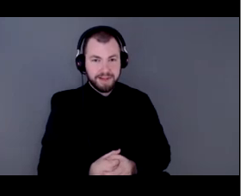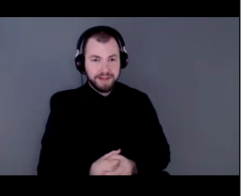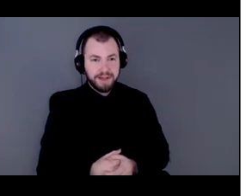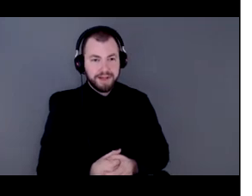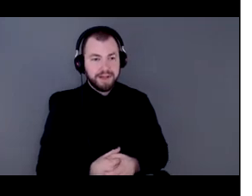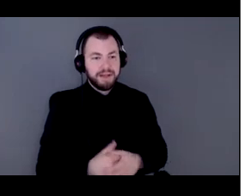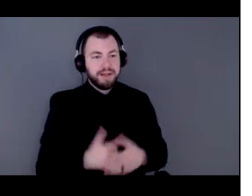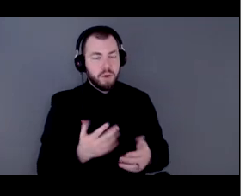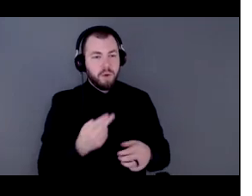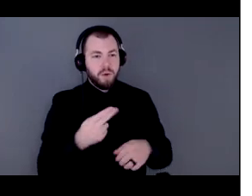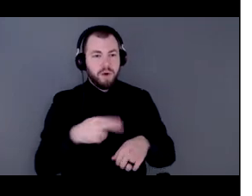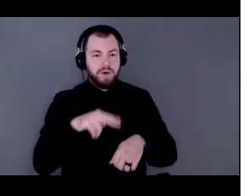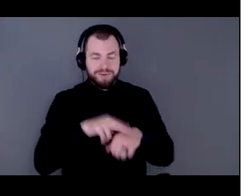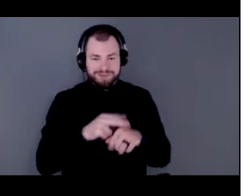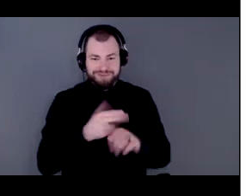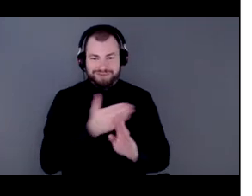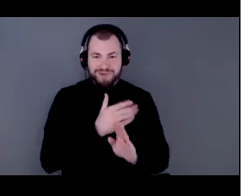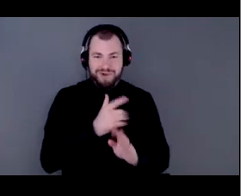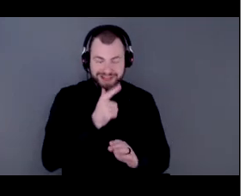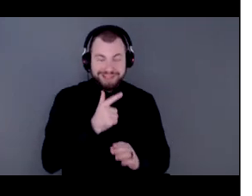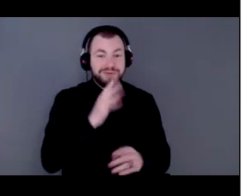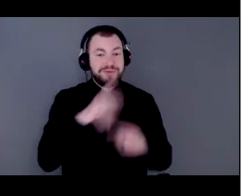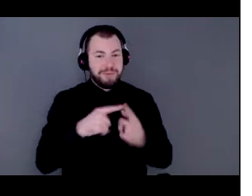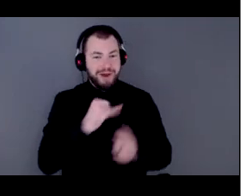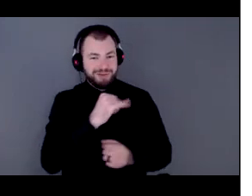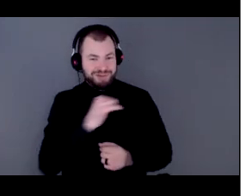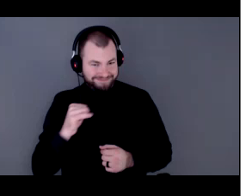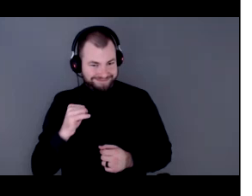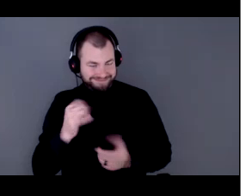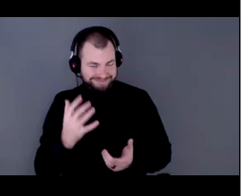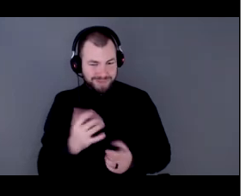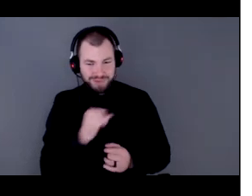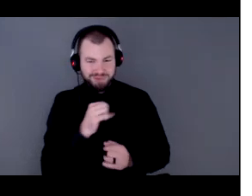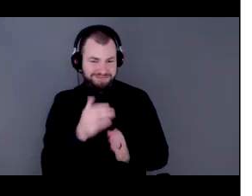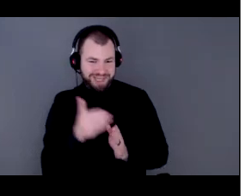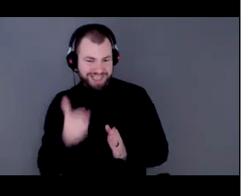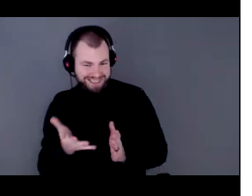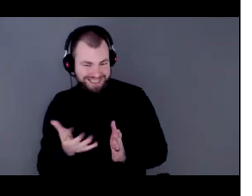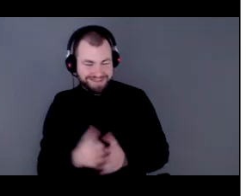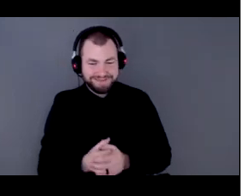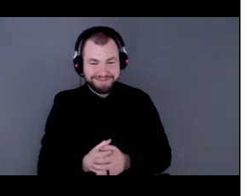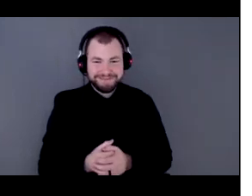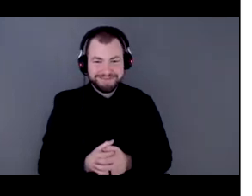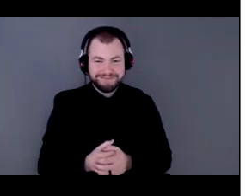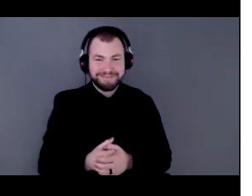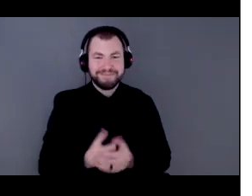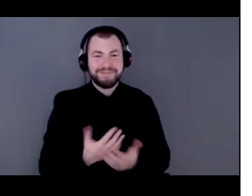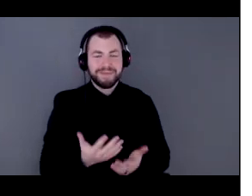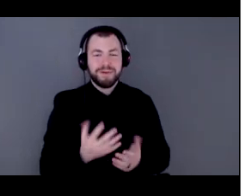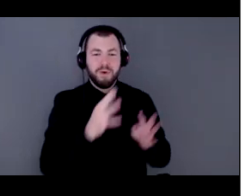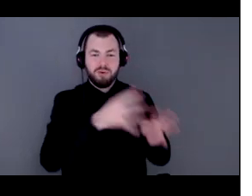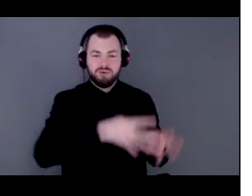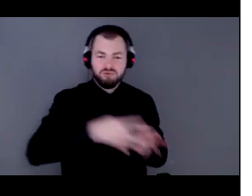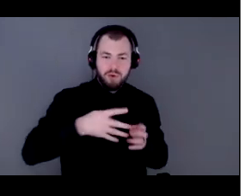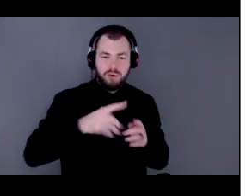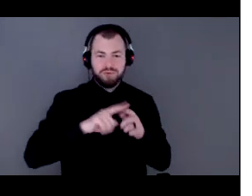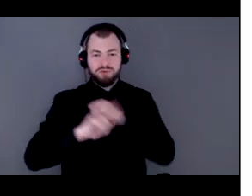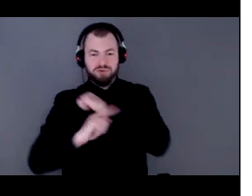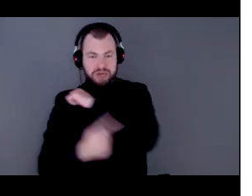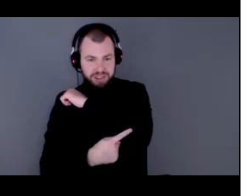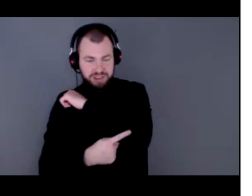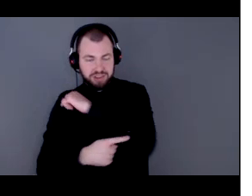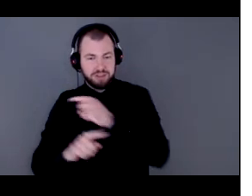gonna be right before lunch. So let's talk about shrimp, more like shrimp and Jason. So Trawl to Trash started as a way to provide a